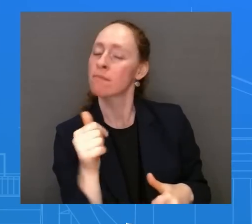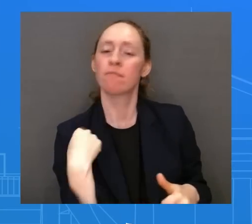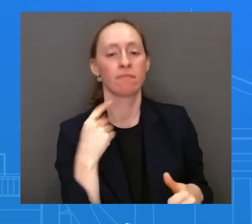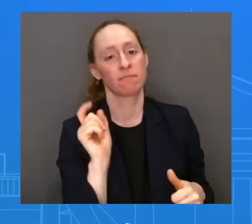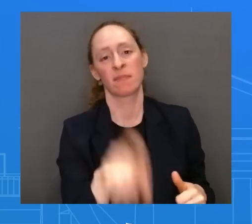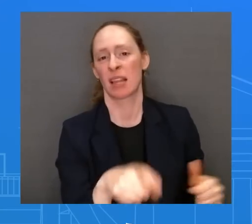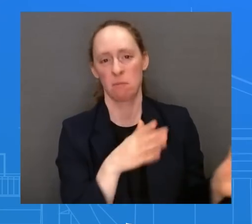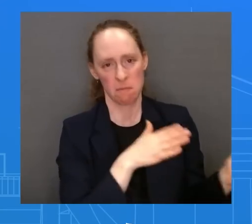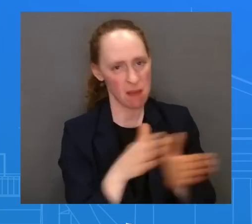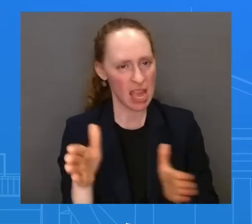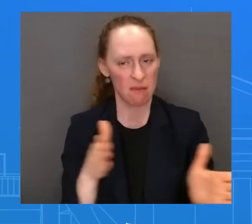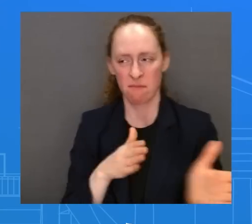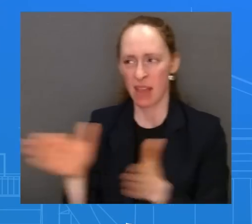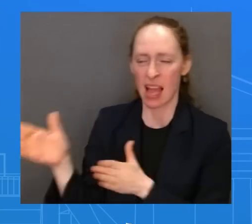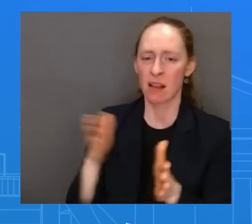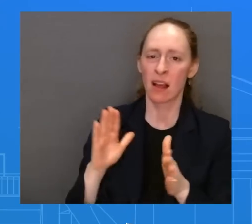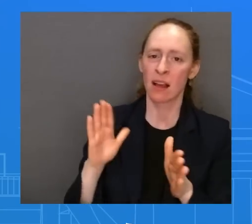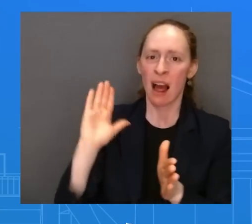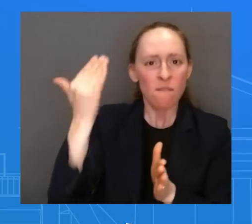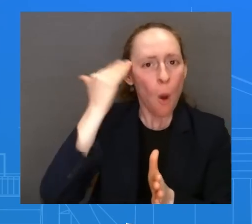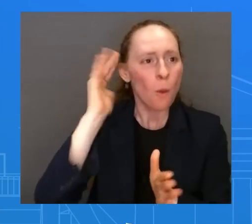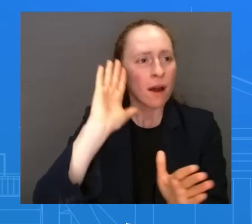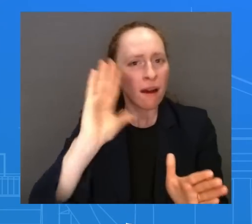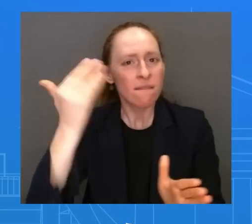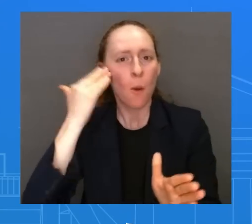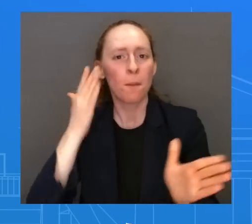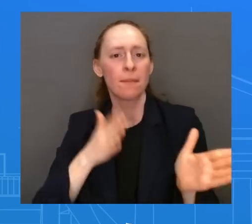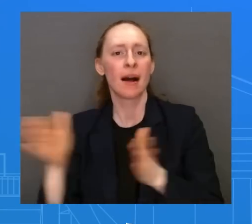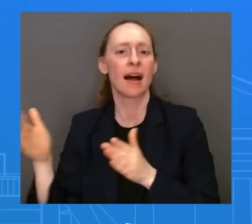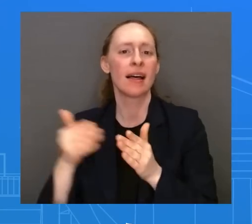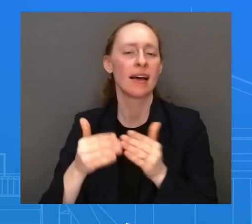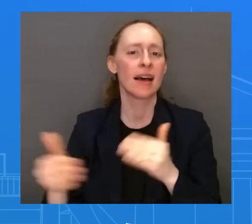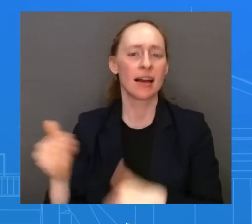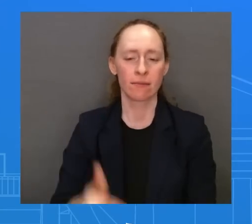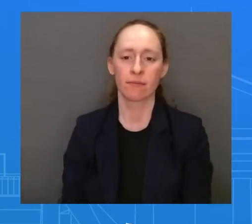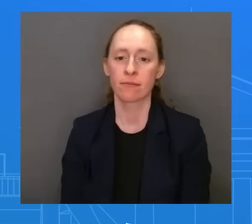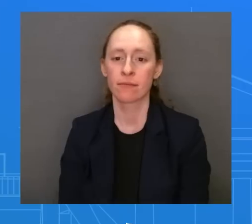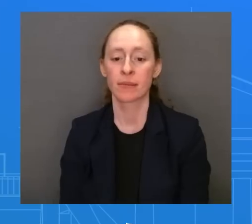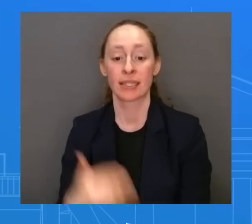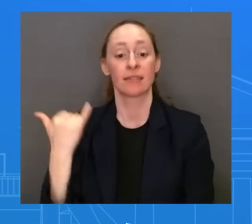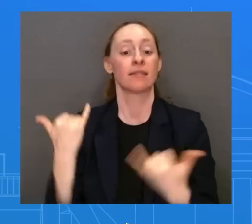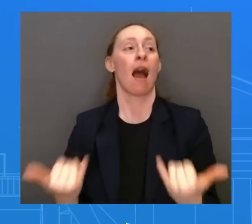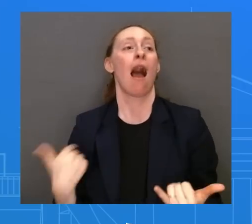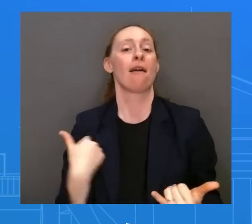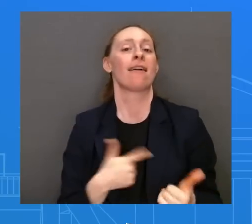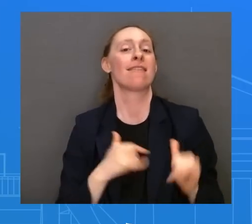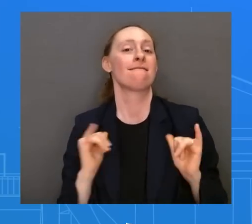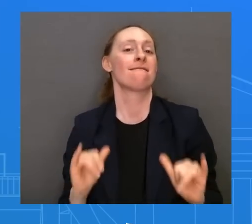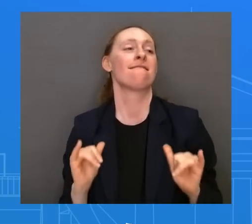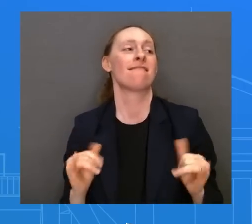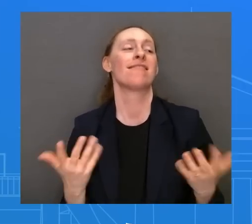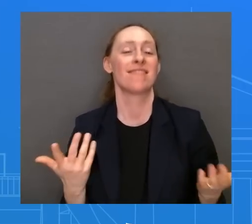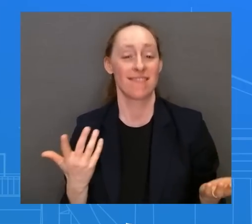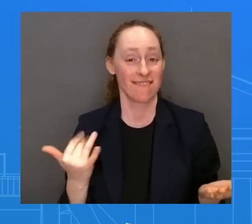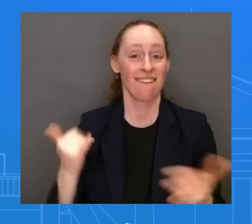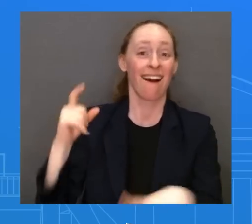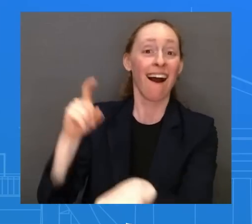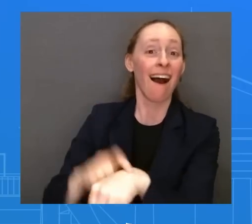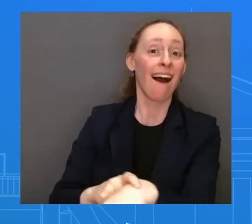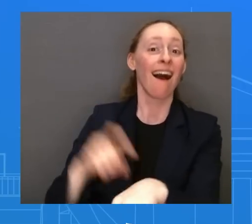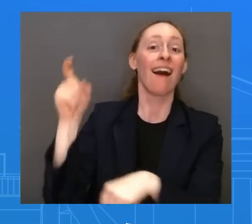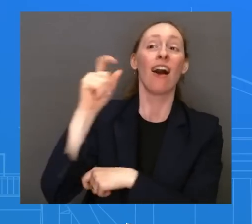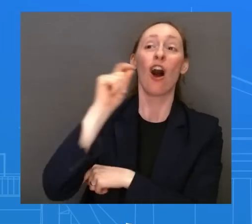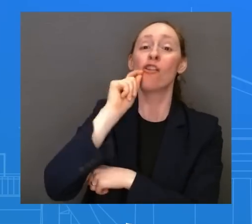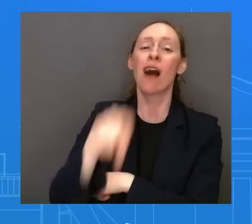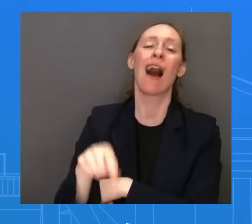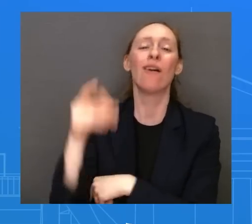exercises and our ability to forcefully and plainly speak publicly about the risks we saw of